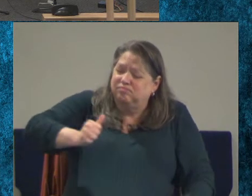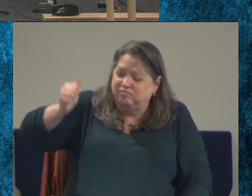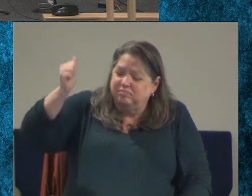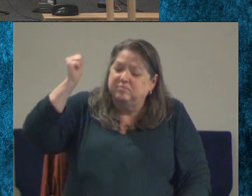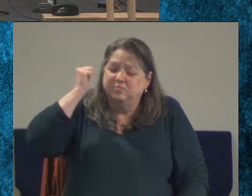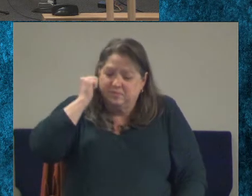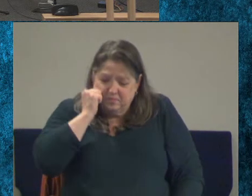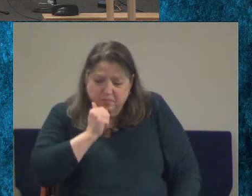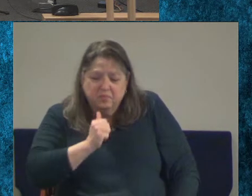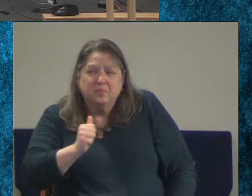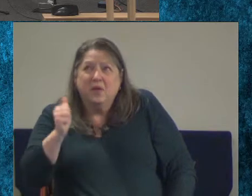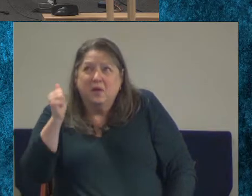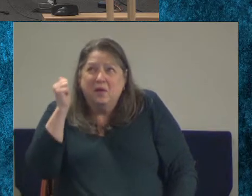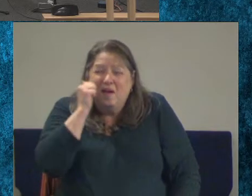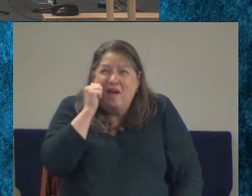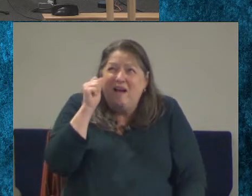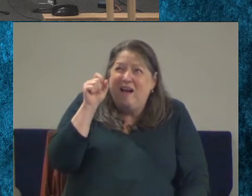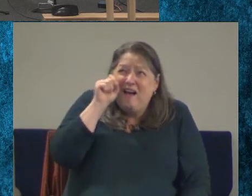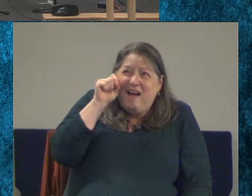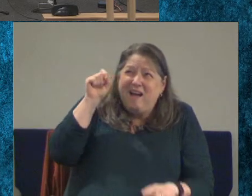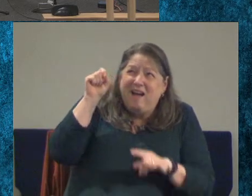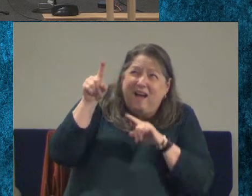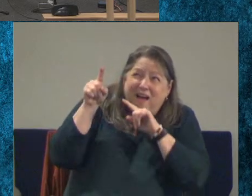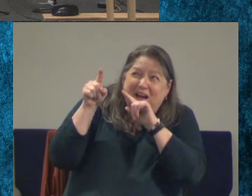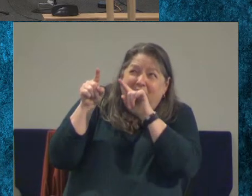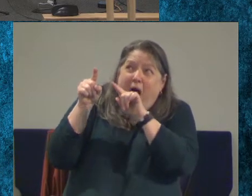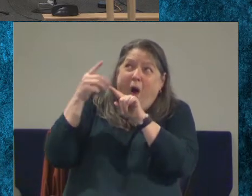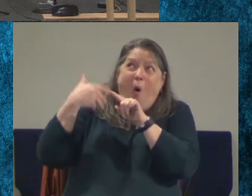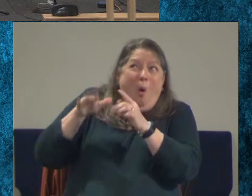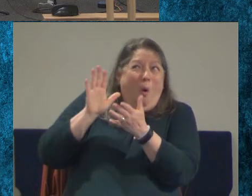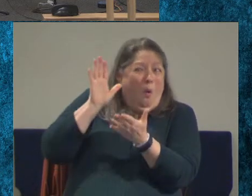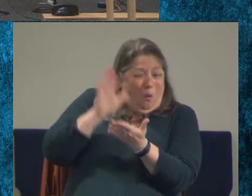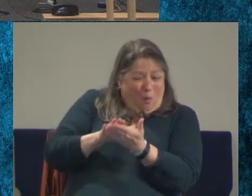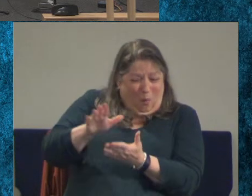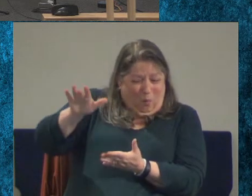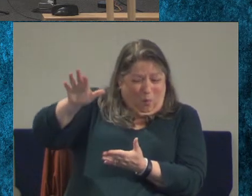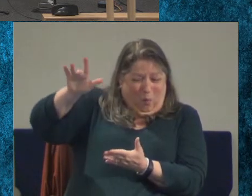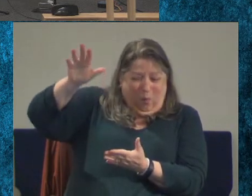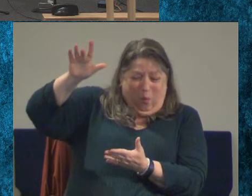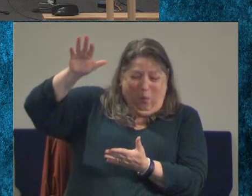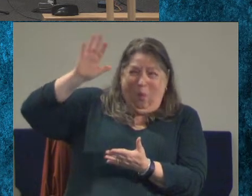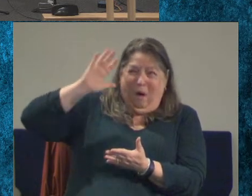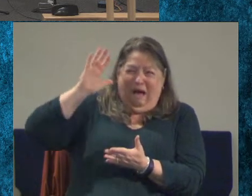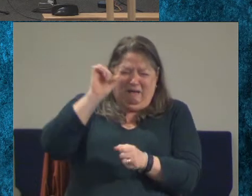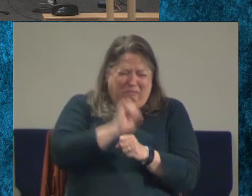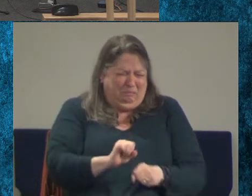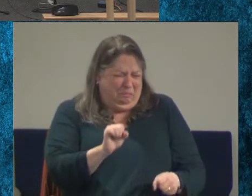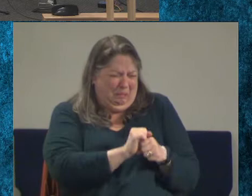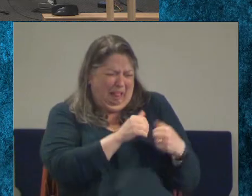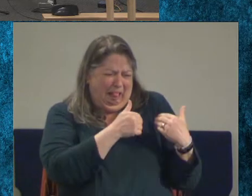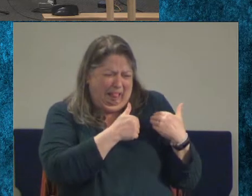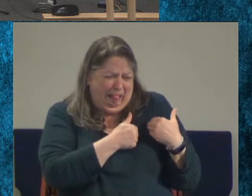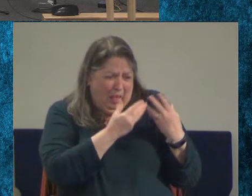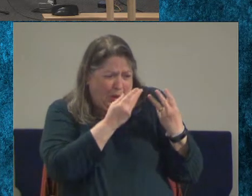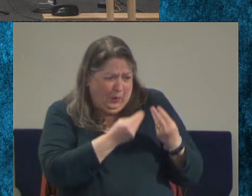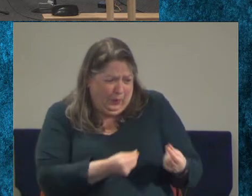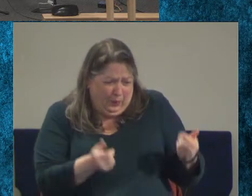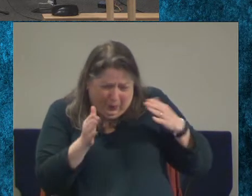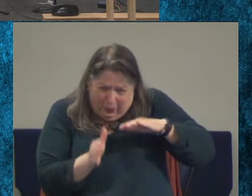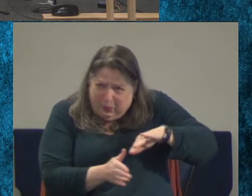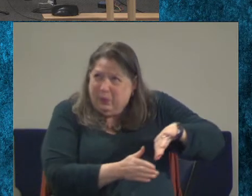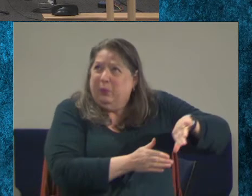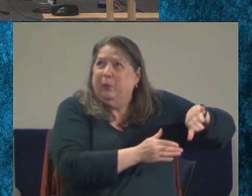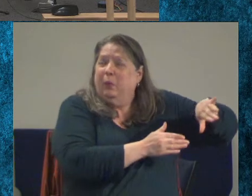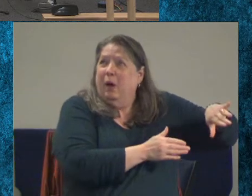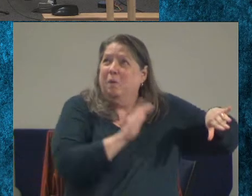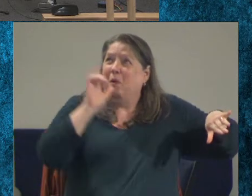day. Just one glimpse of him in glory will the toils of life